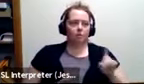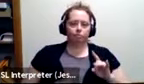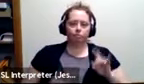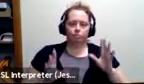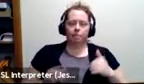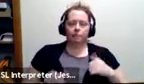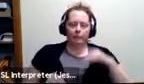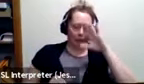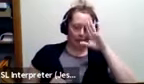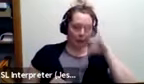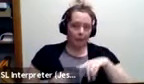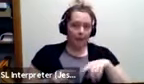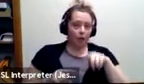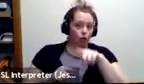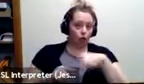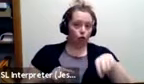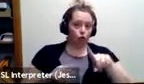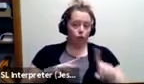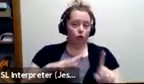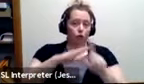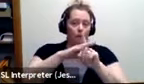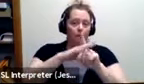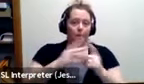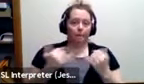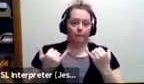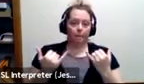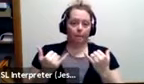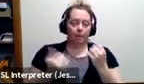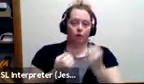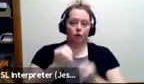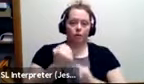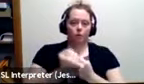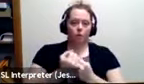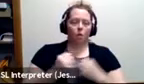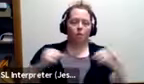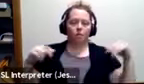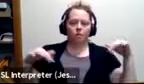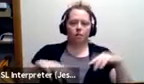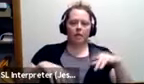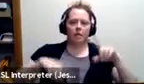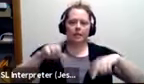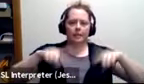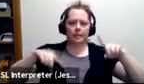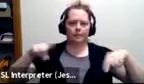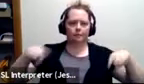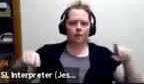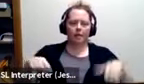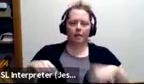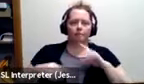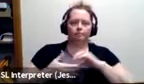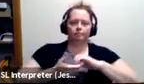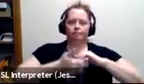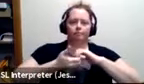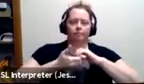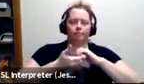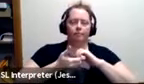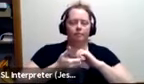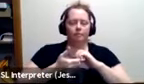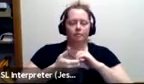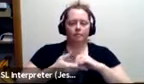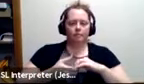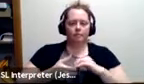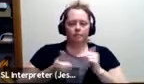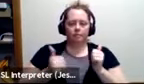up today to support diversity and to be allies. I'd like to just start by having a brief moment of silence